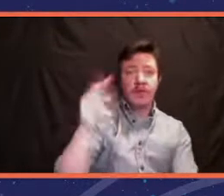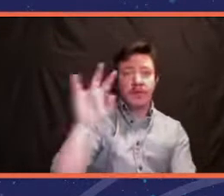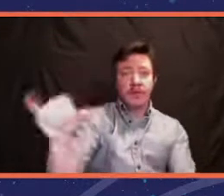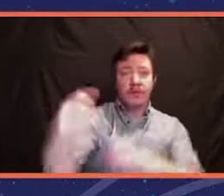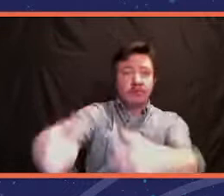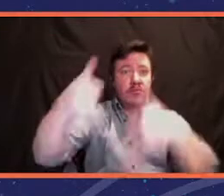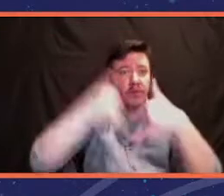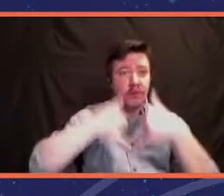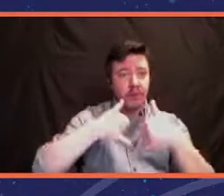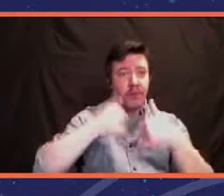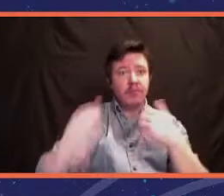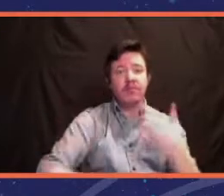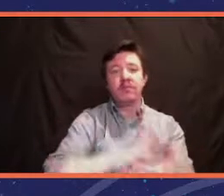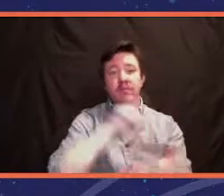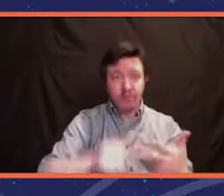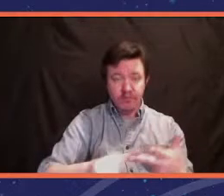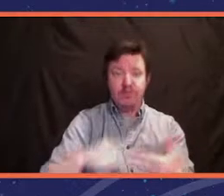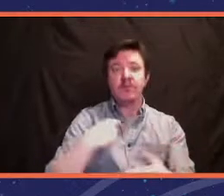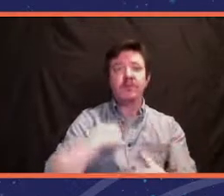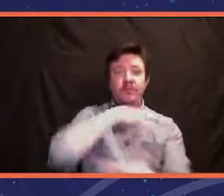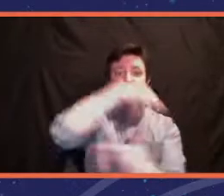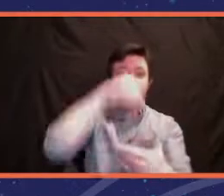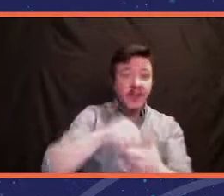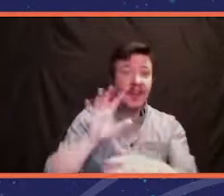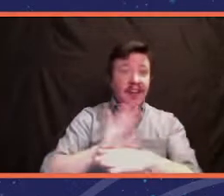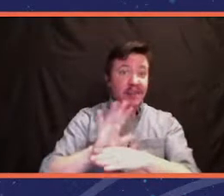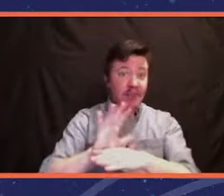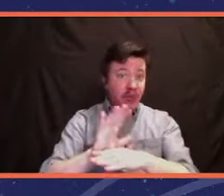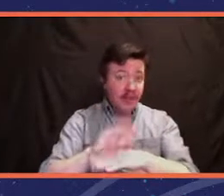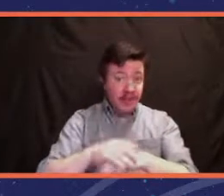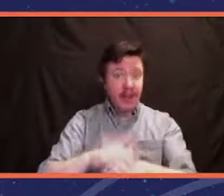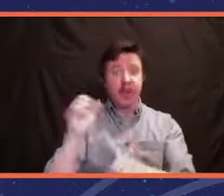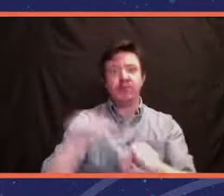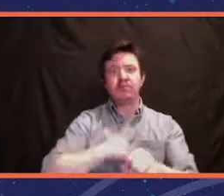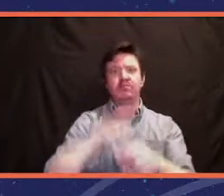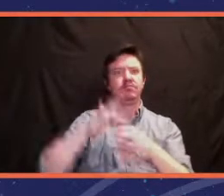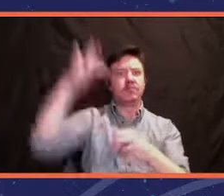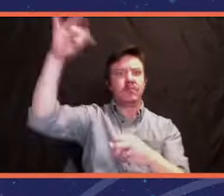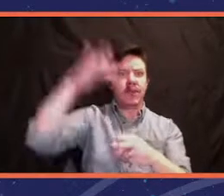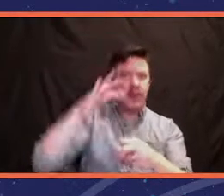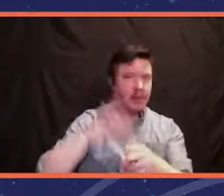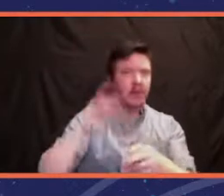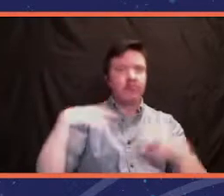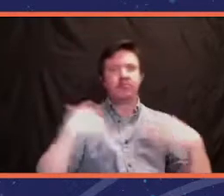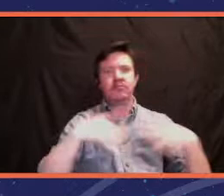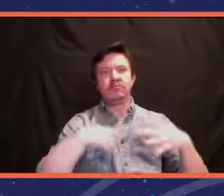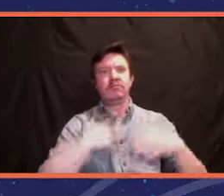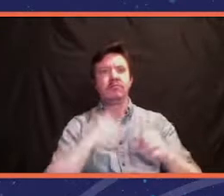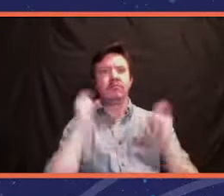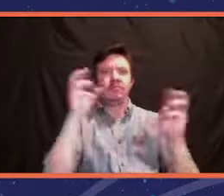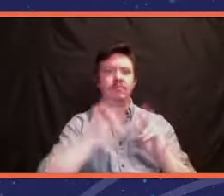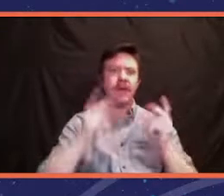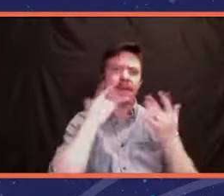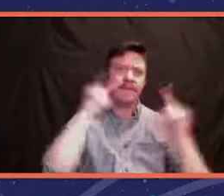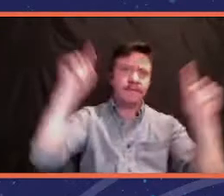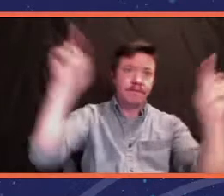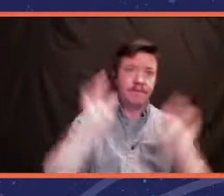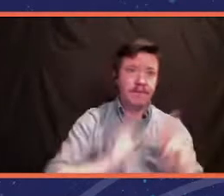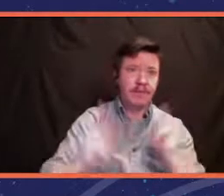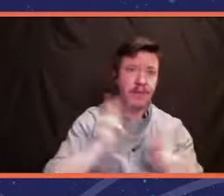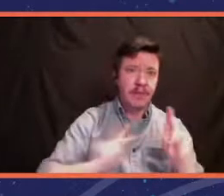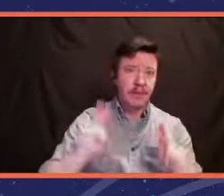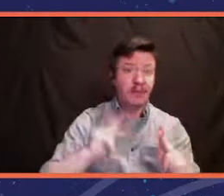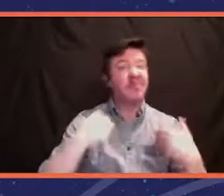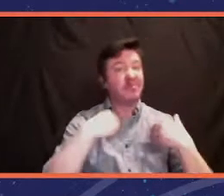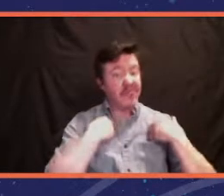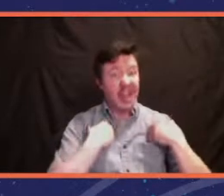a stunning music video with Emmy-nominated director Contessa Gales, and spit fire bars on the North Pole Show season 2 anthem Flame Go alongside